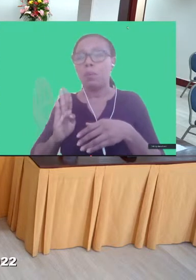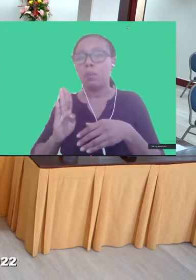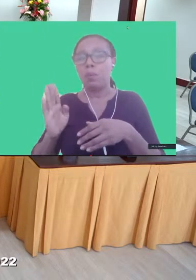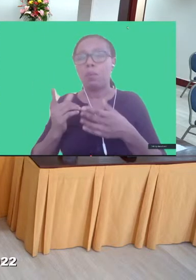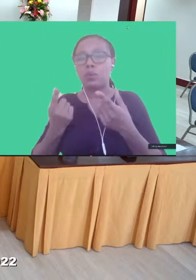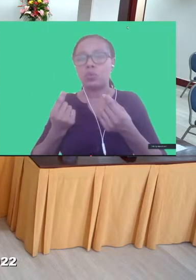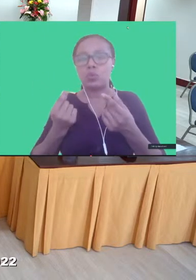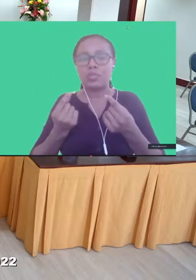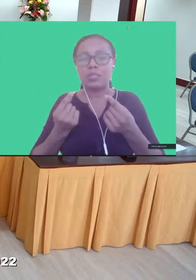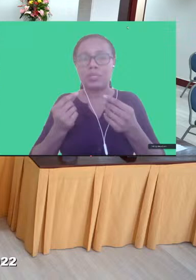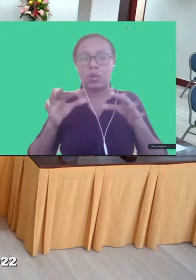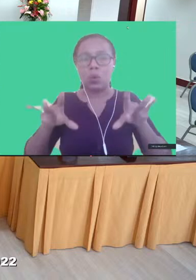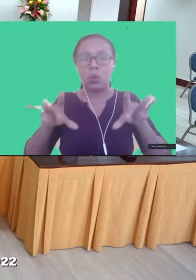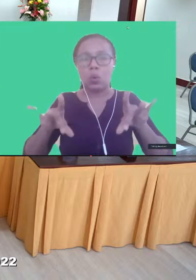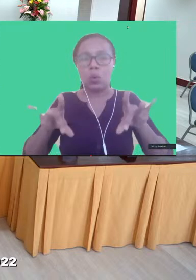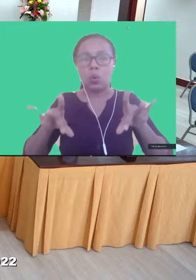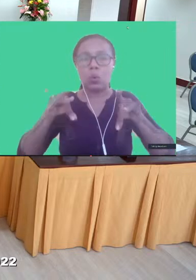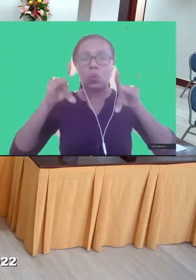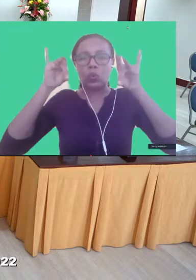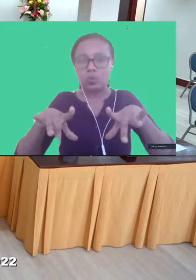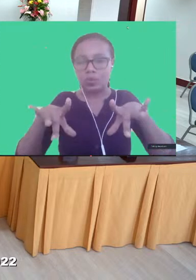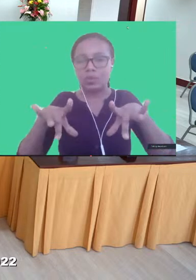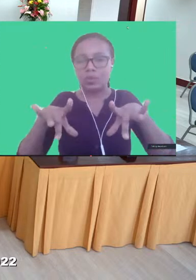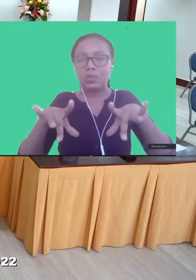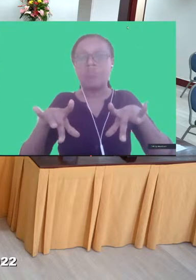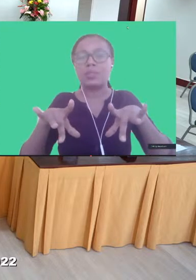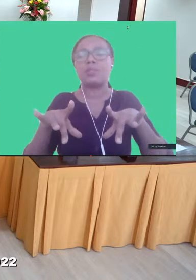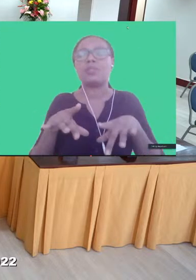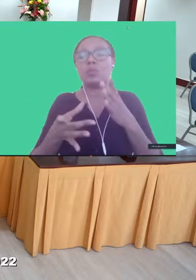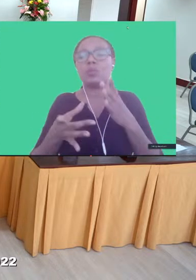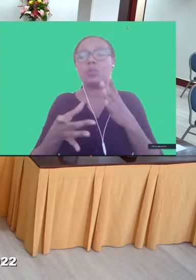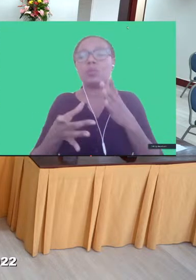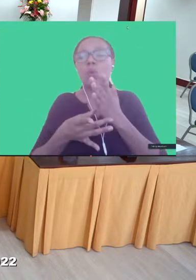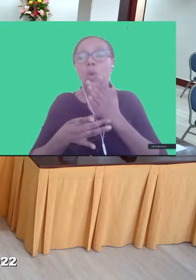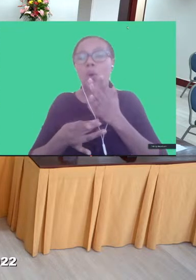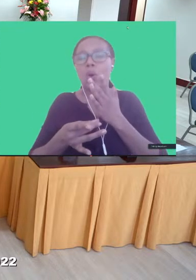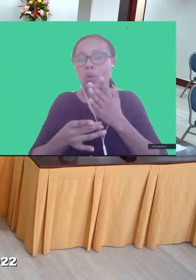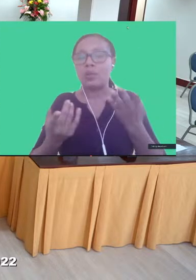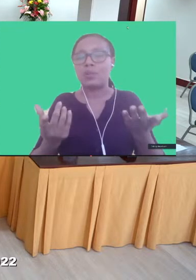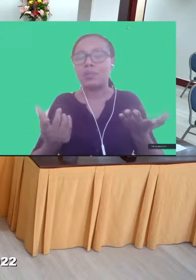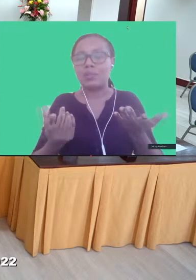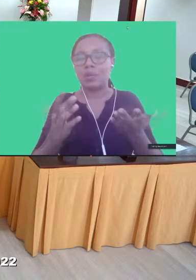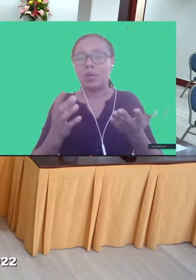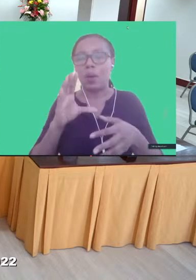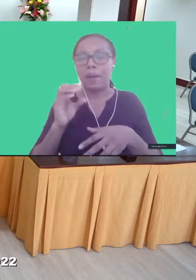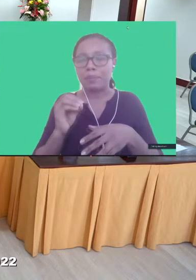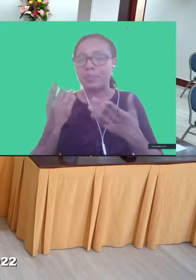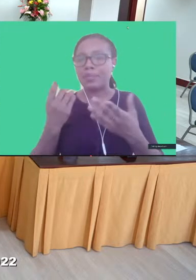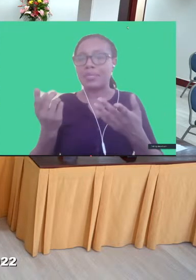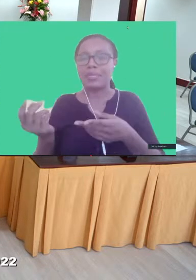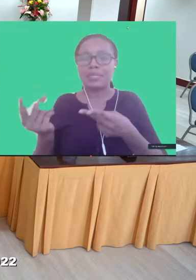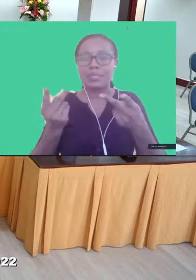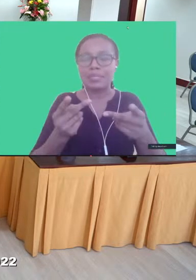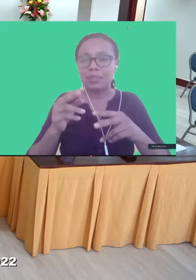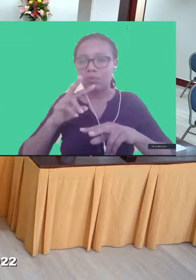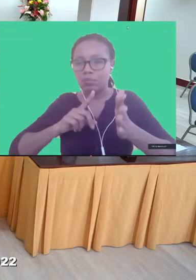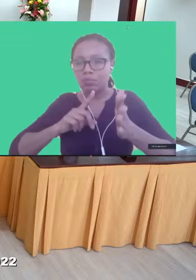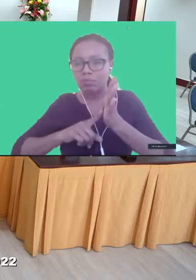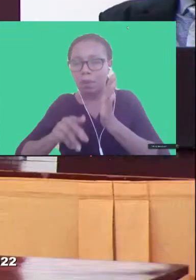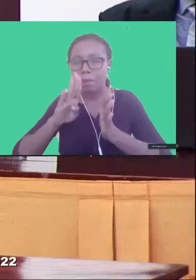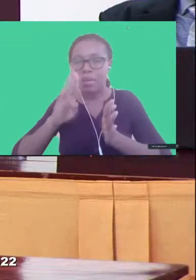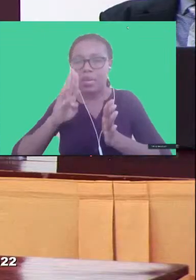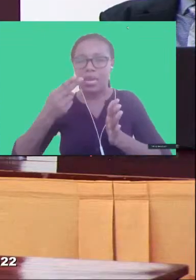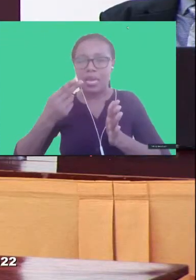to explore our offshore acreage in search of hydrocarbons. BHP was awarded 2 blocks in the offshore, Carlisle Bay and Bimshire, which